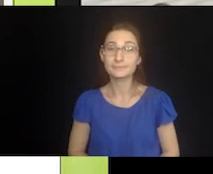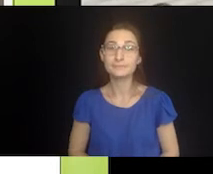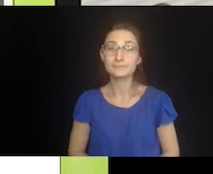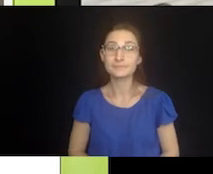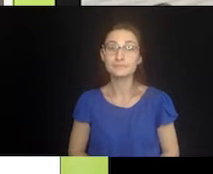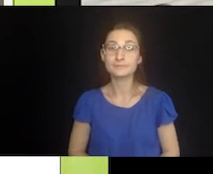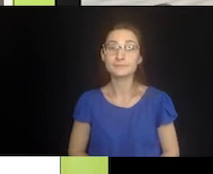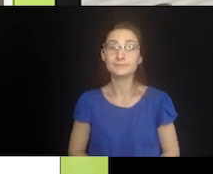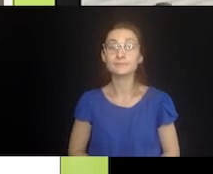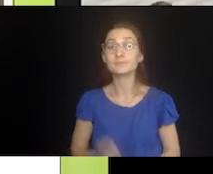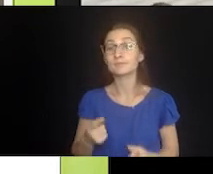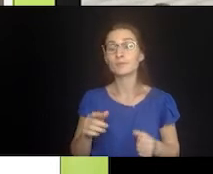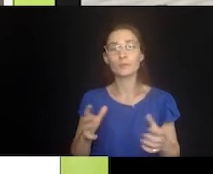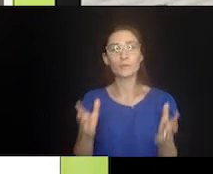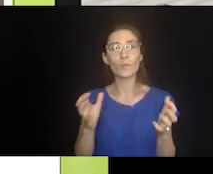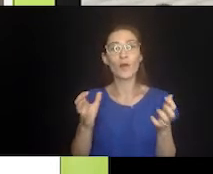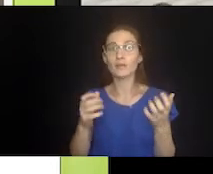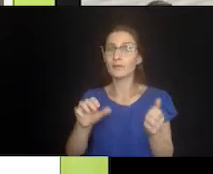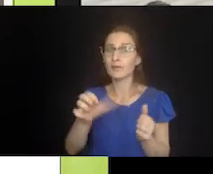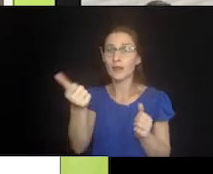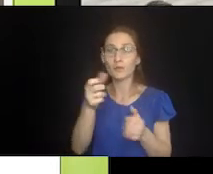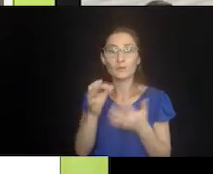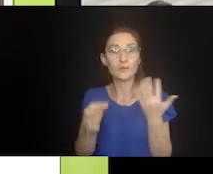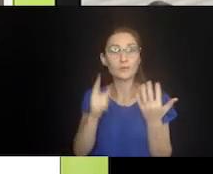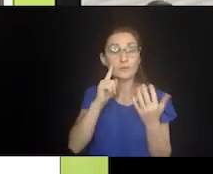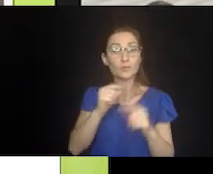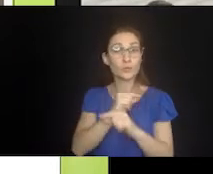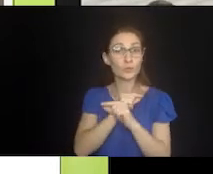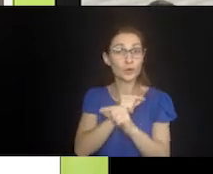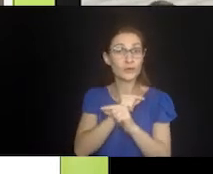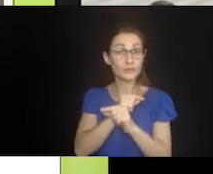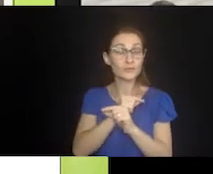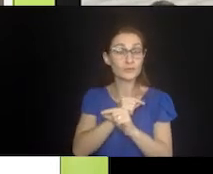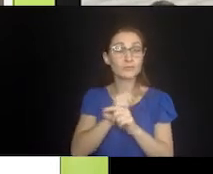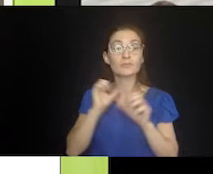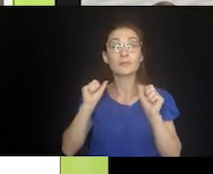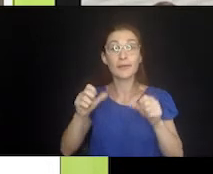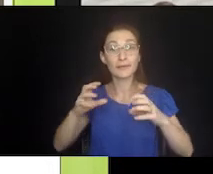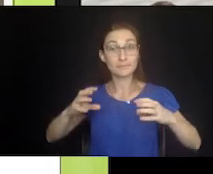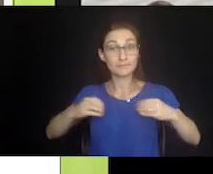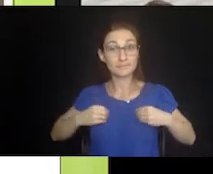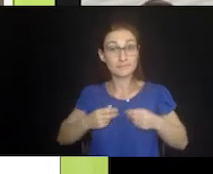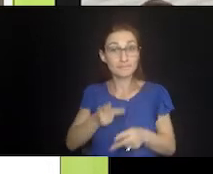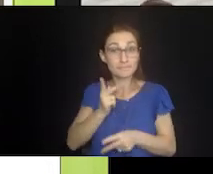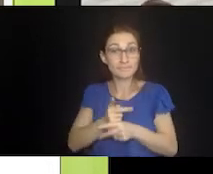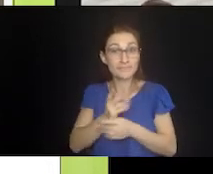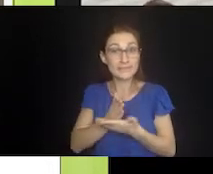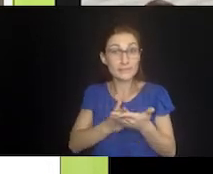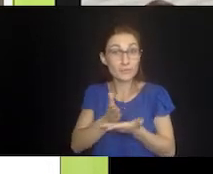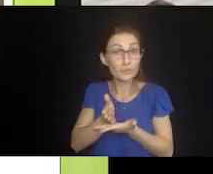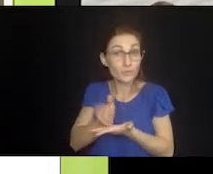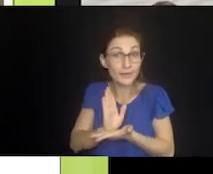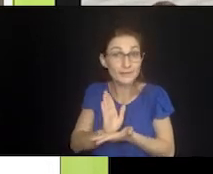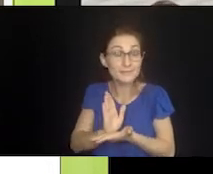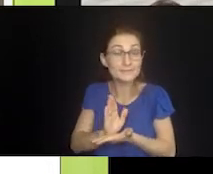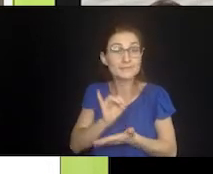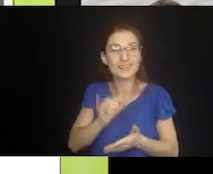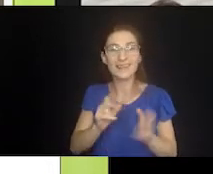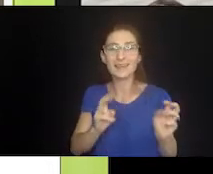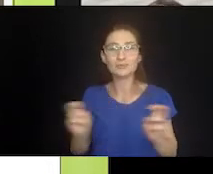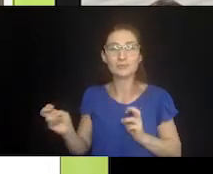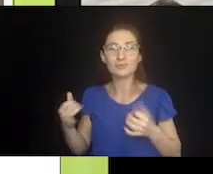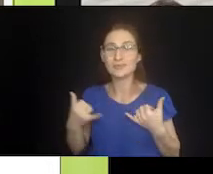for people to have an alternative to guardianship that helps them retain some of their